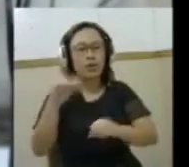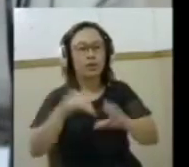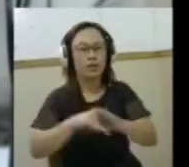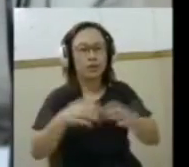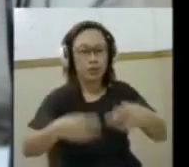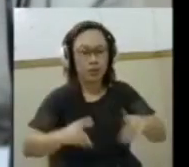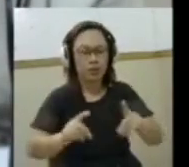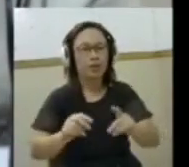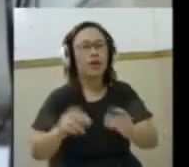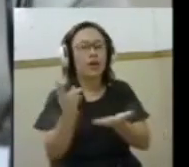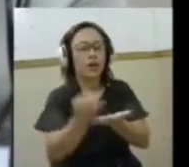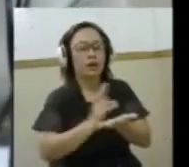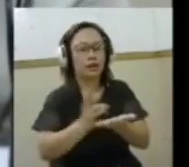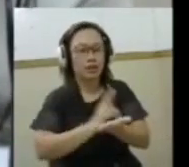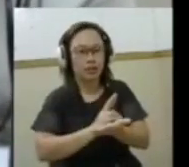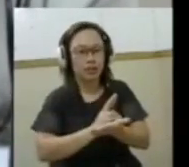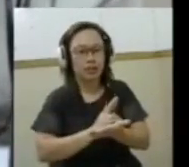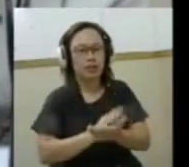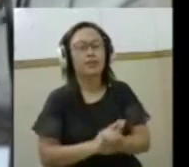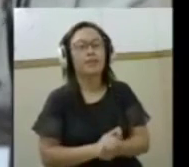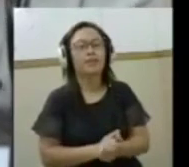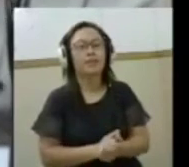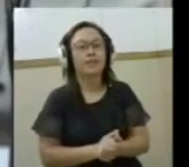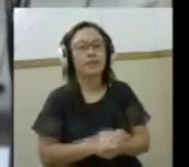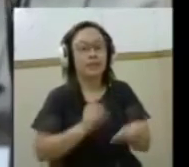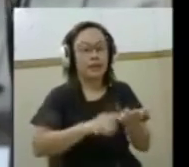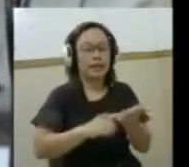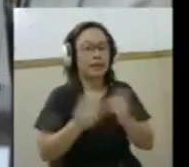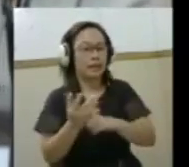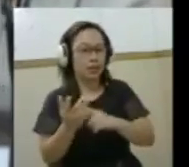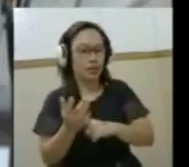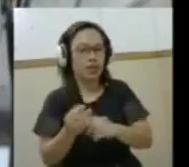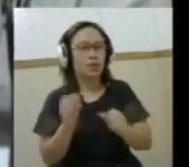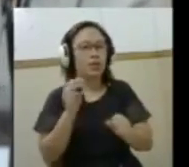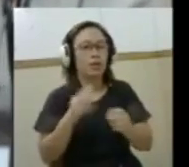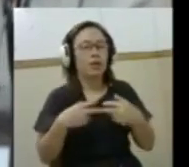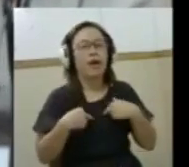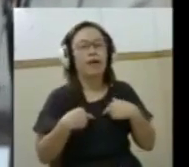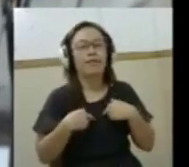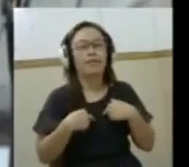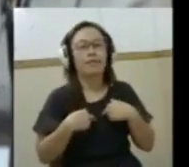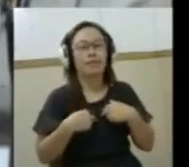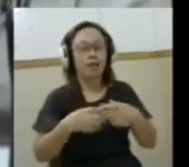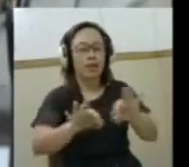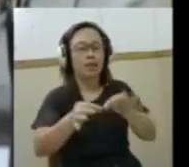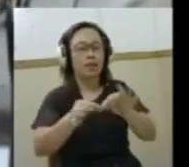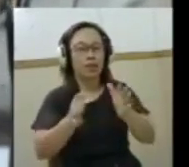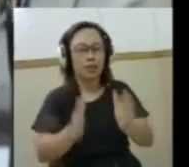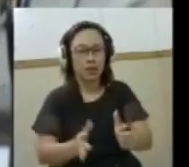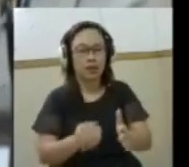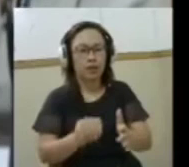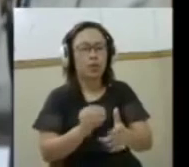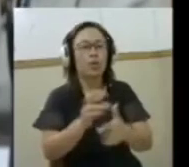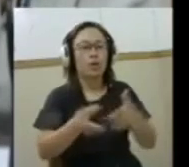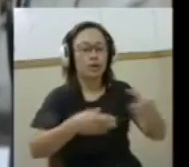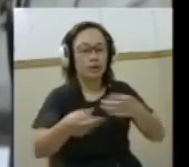during research. Then comes the discussion, which consists of interpretation or